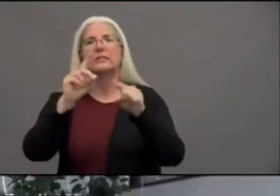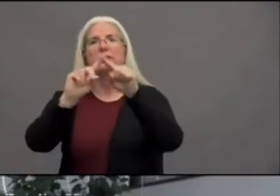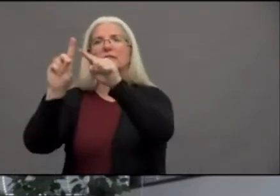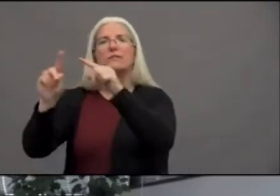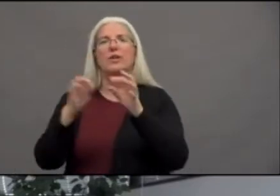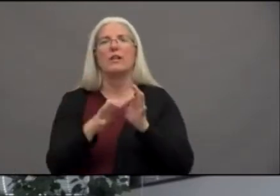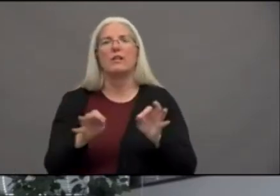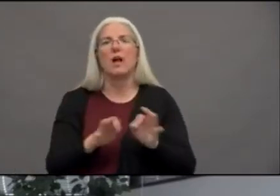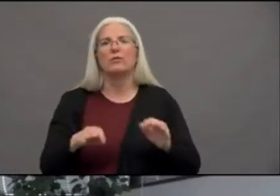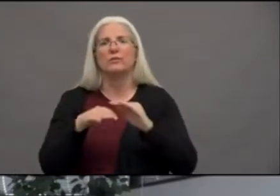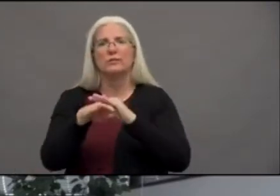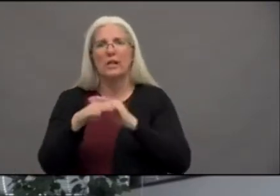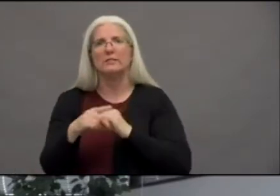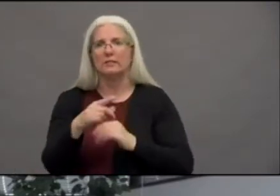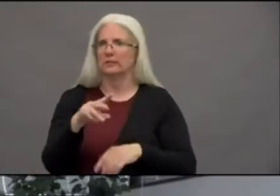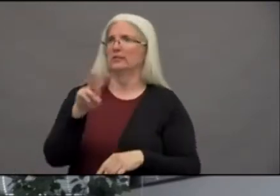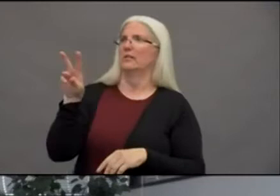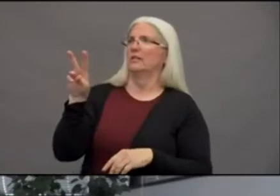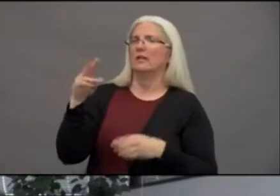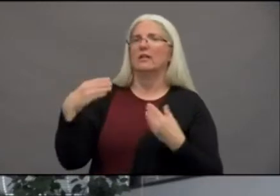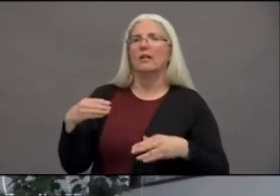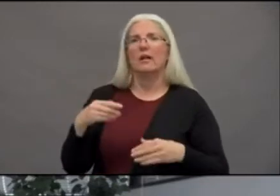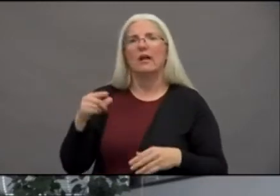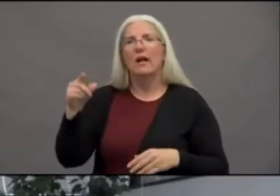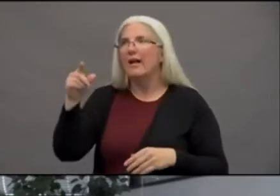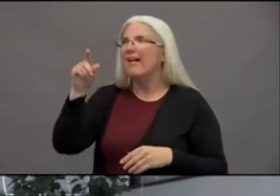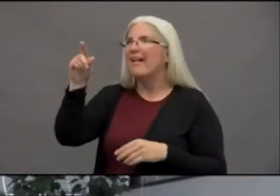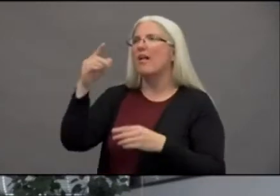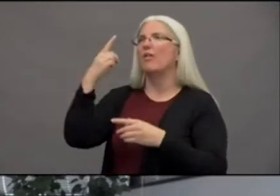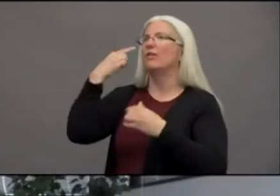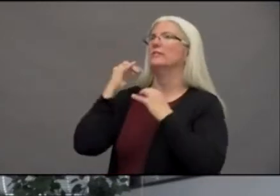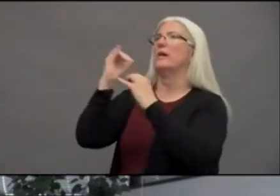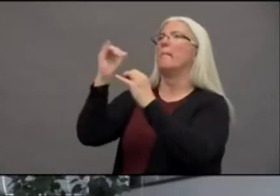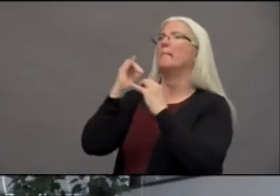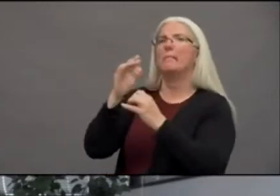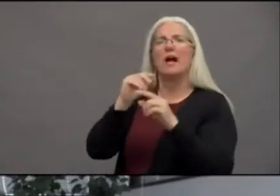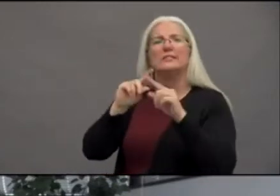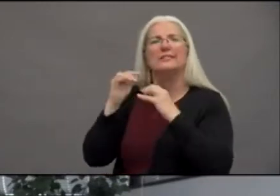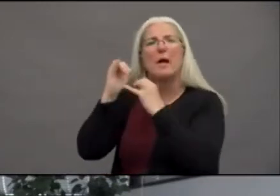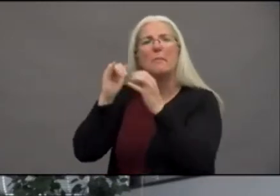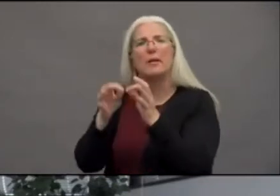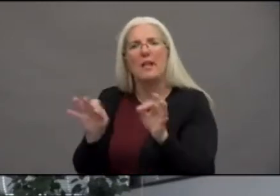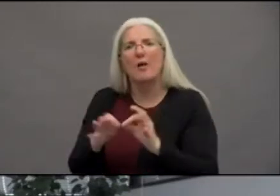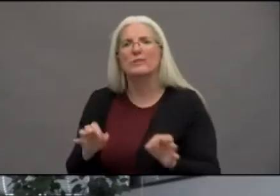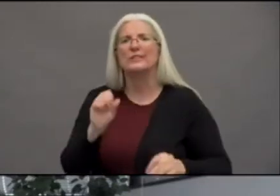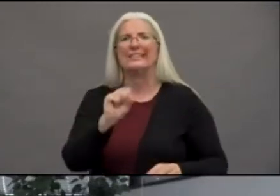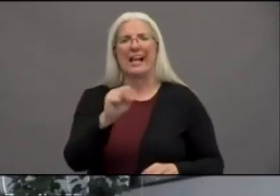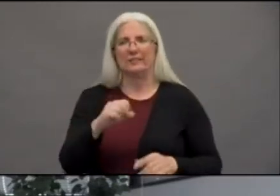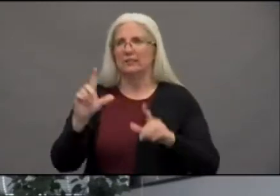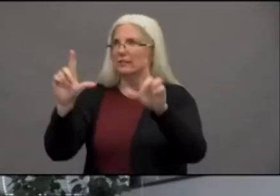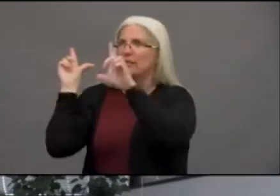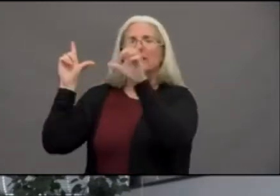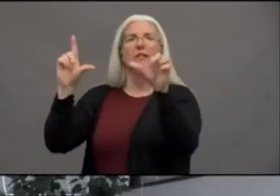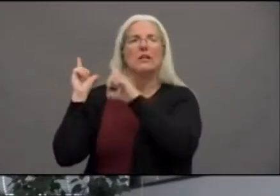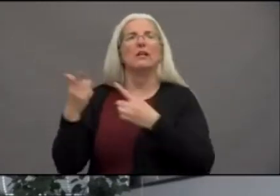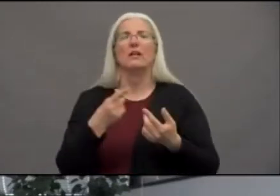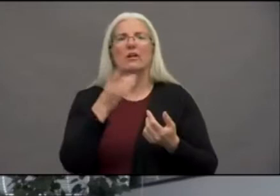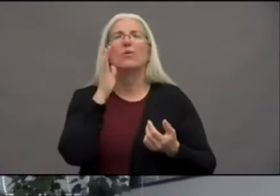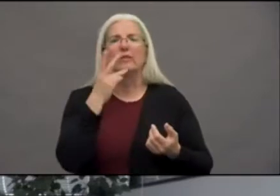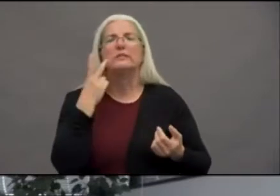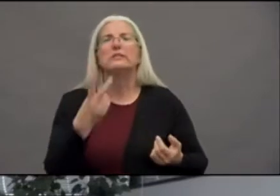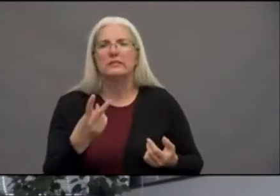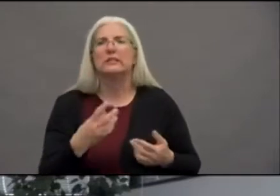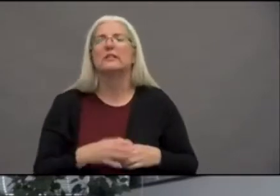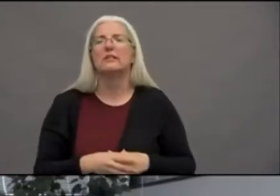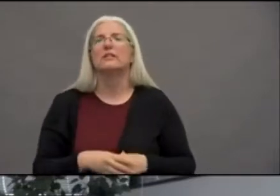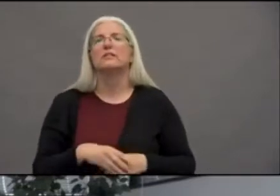billboard with very familiar faces. Oh yes. We are during this time of unprecedented need and crisis. We